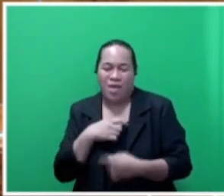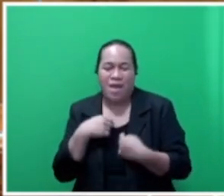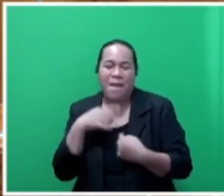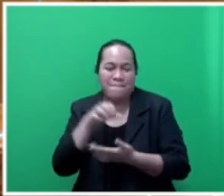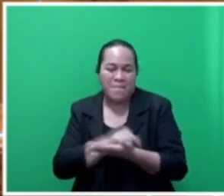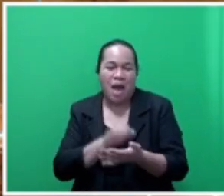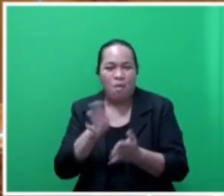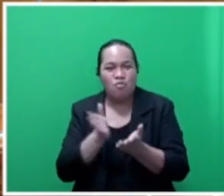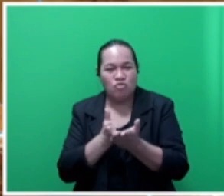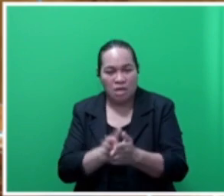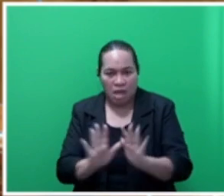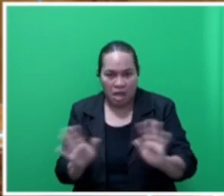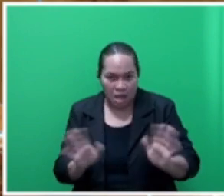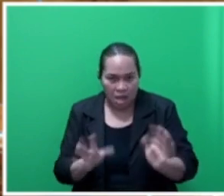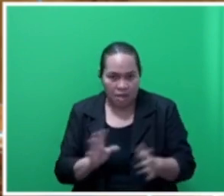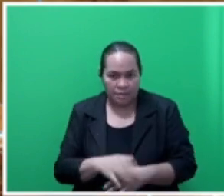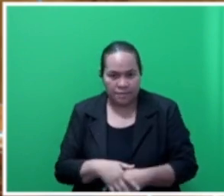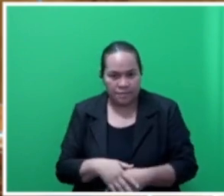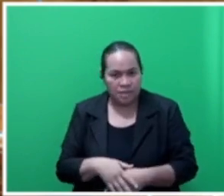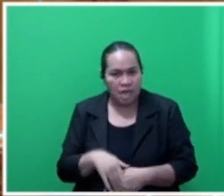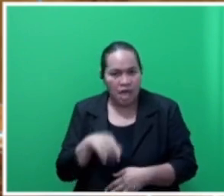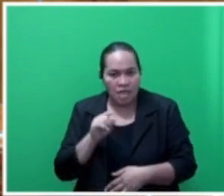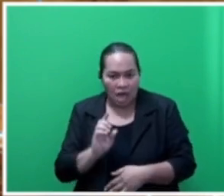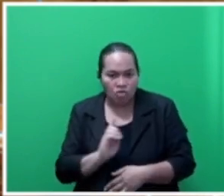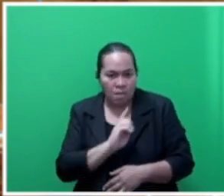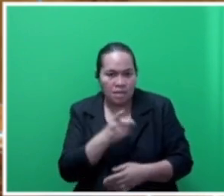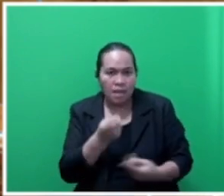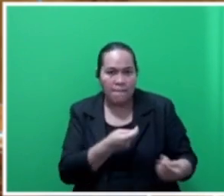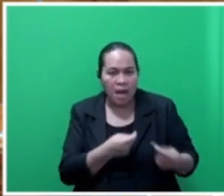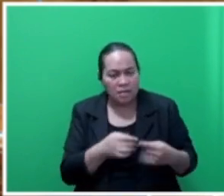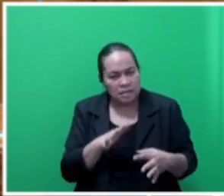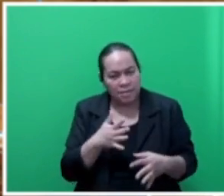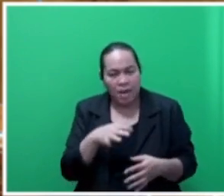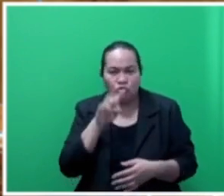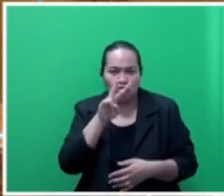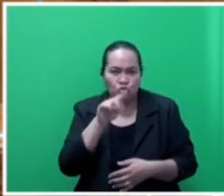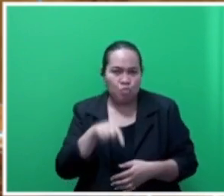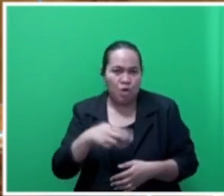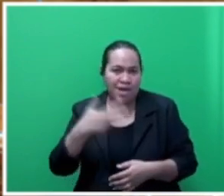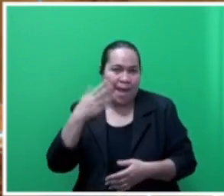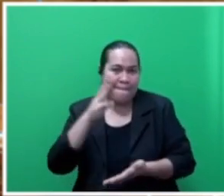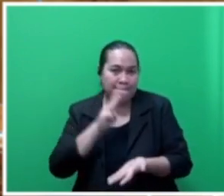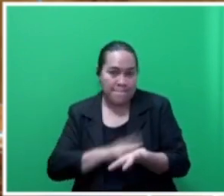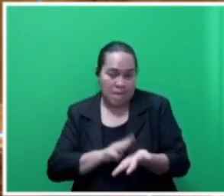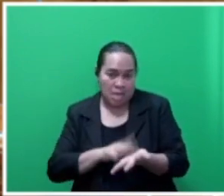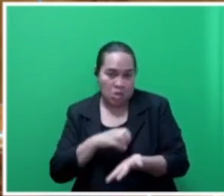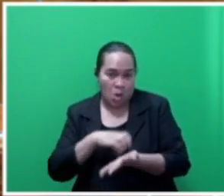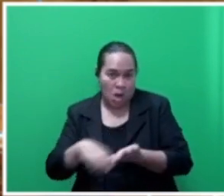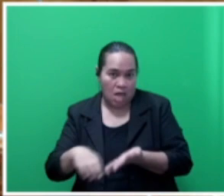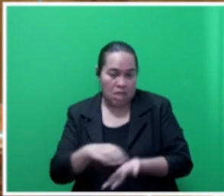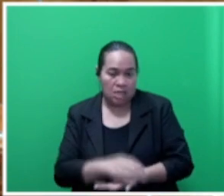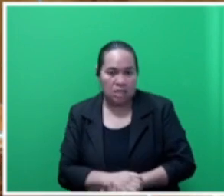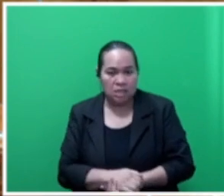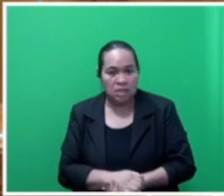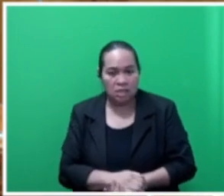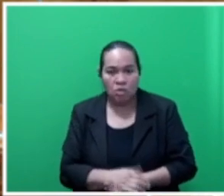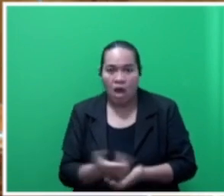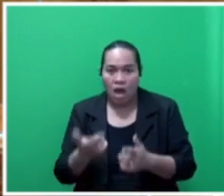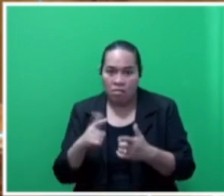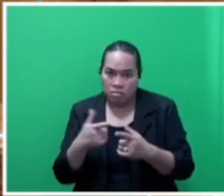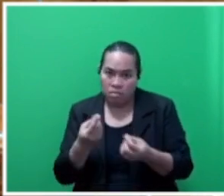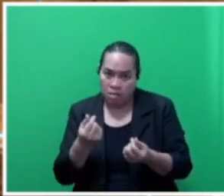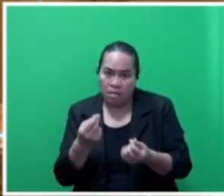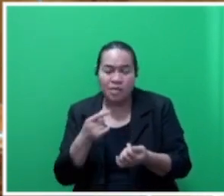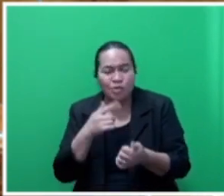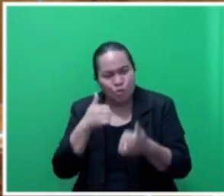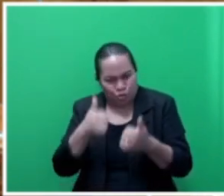Interesting to note that the high liquidity level in the domestic market, which is hovering around 2.9 billion, high liquidity may be good in the